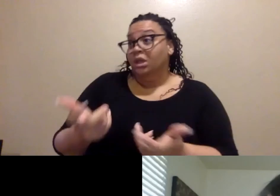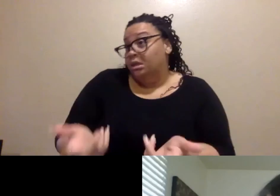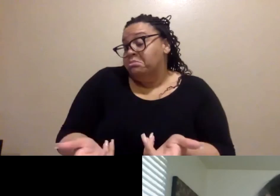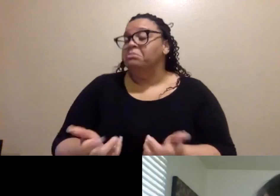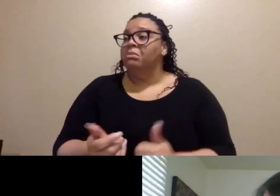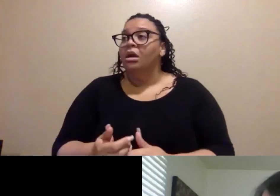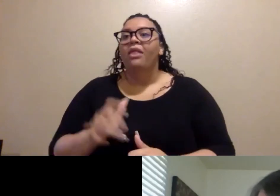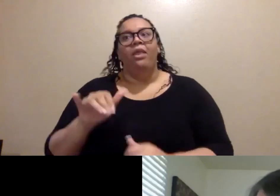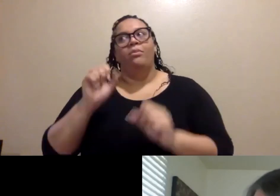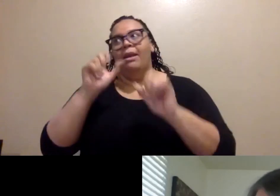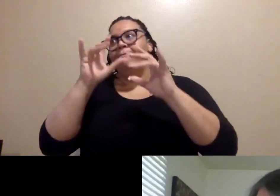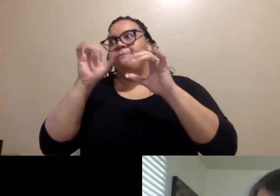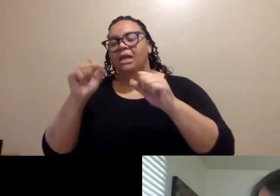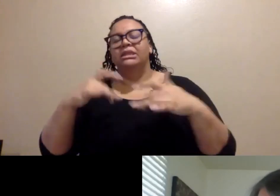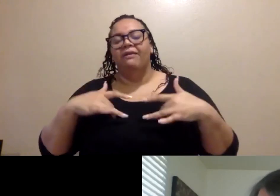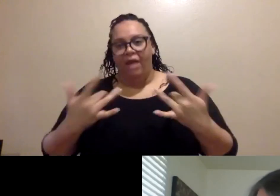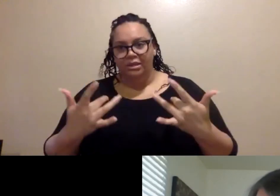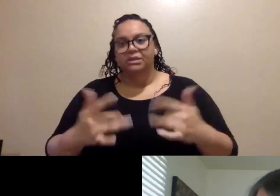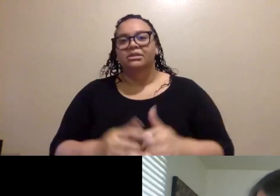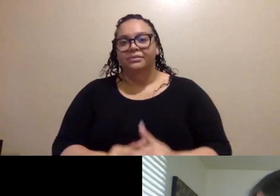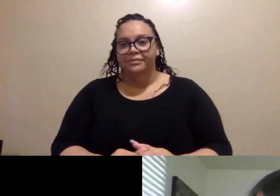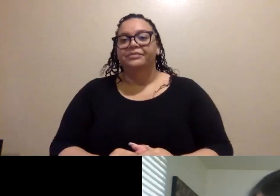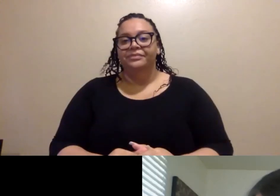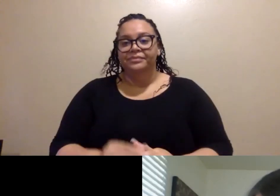So, okay, so let's see.